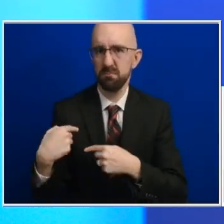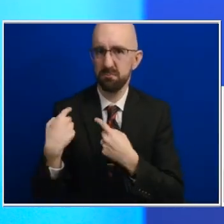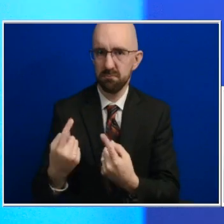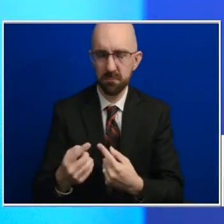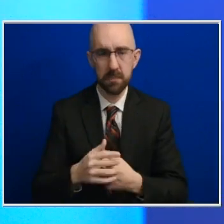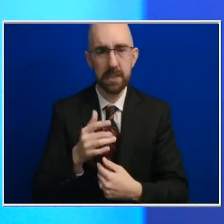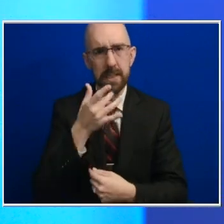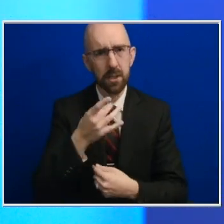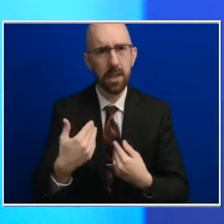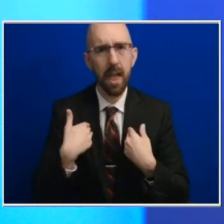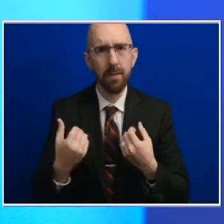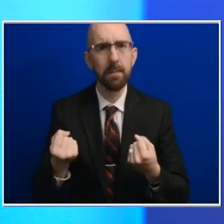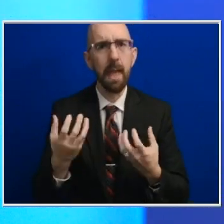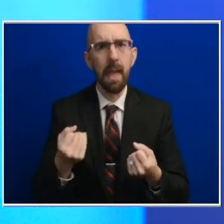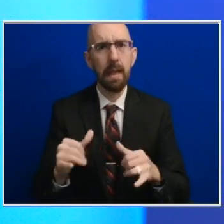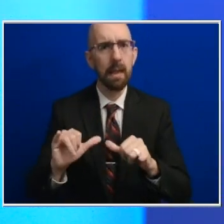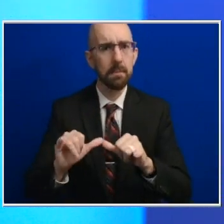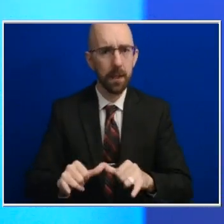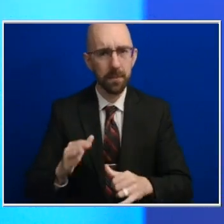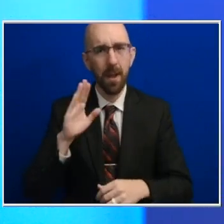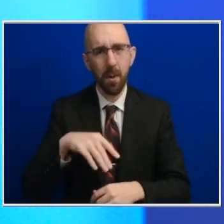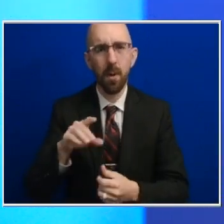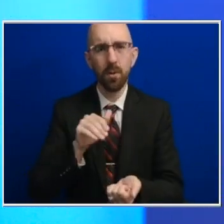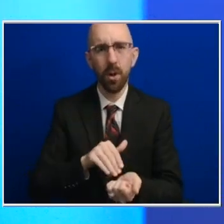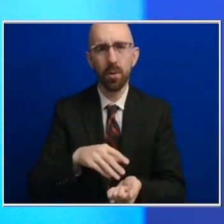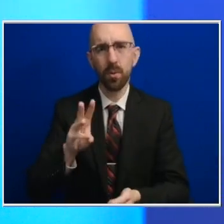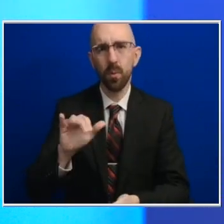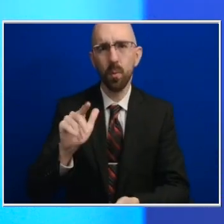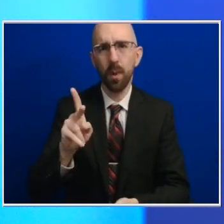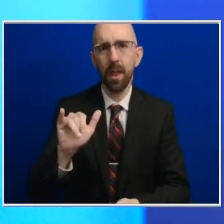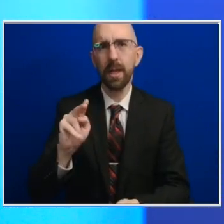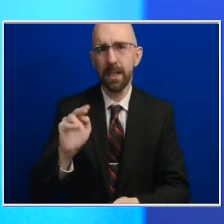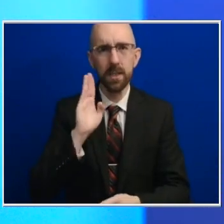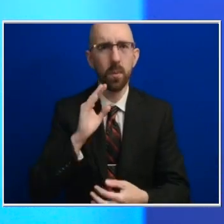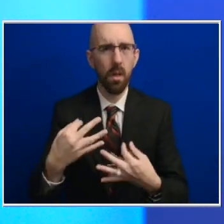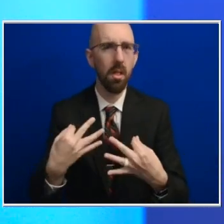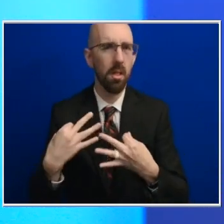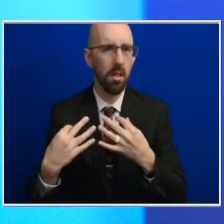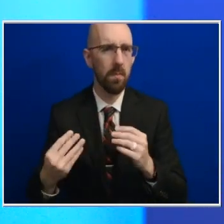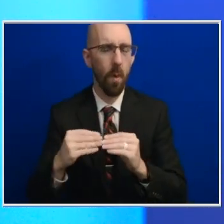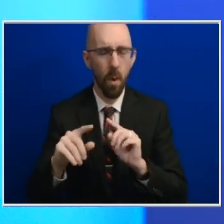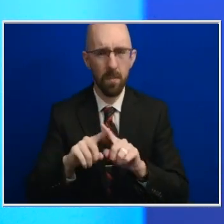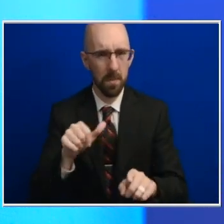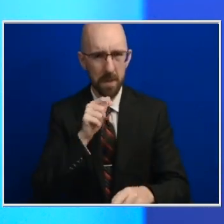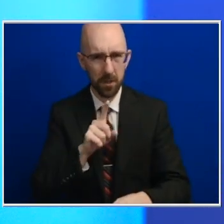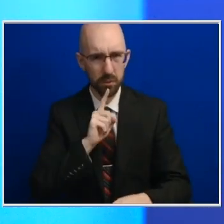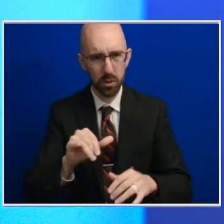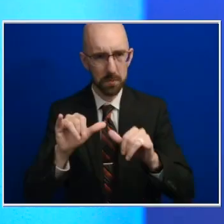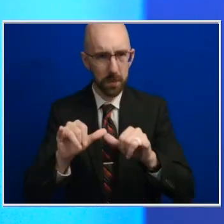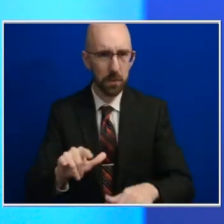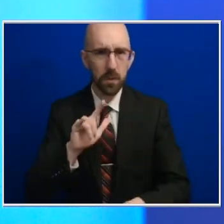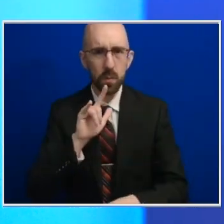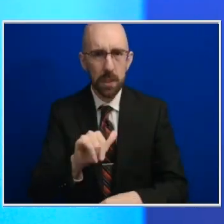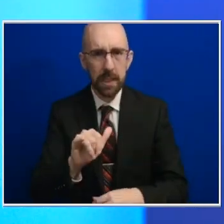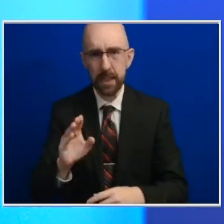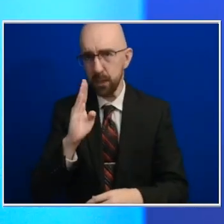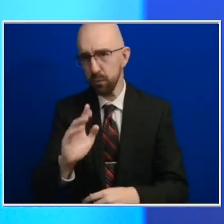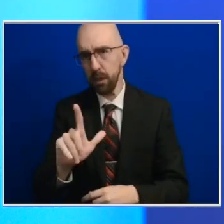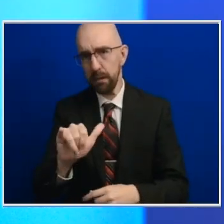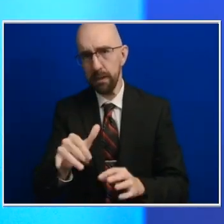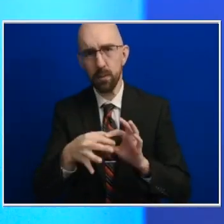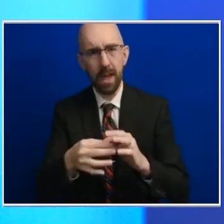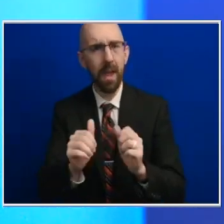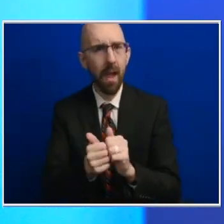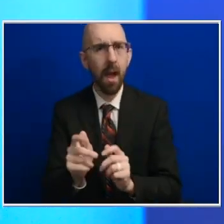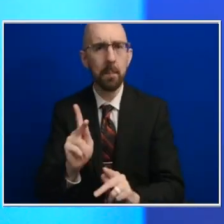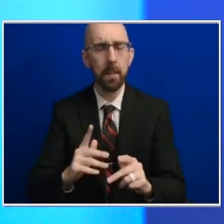many measurements. I know Dr. Wilkins will tell us more about those. But I'm not sure all those measurements really are directly related to how people feel or